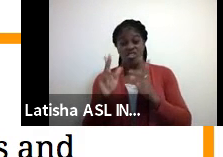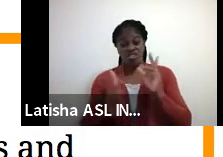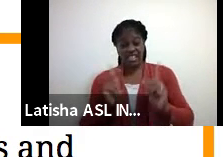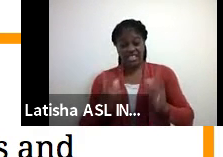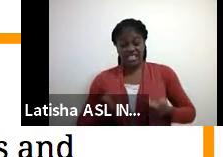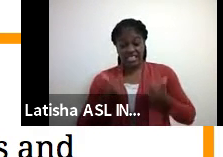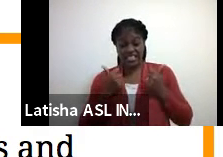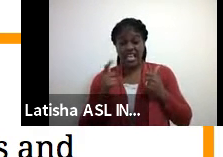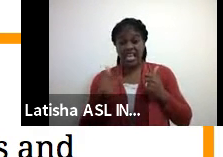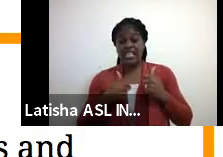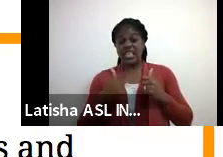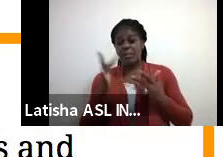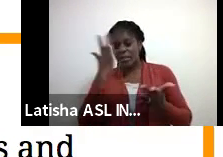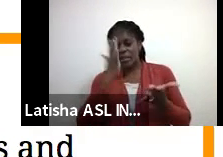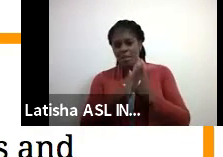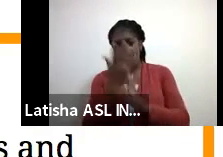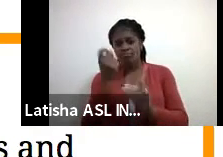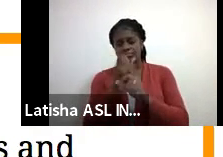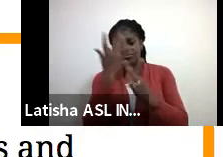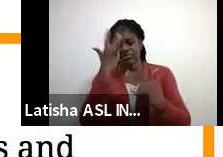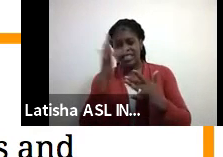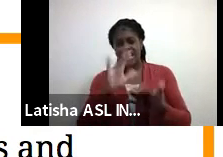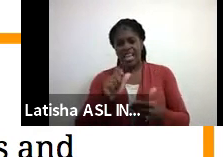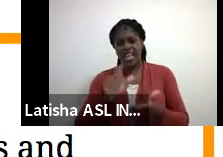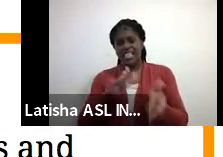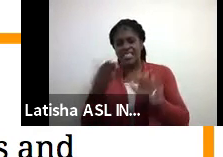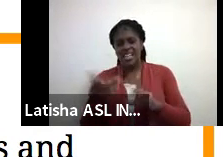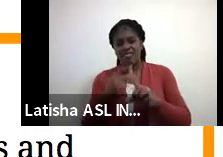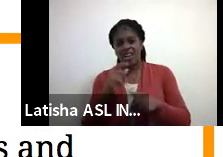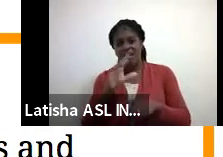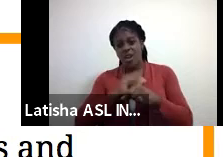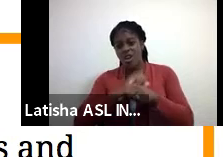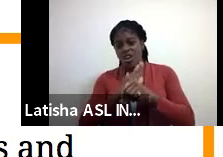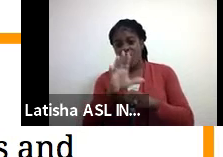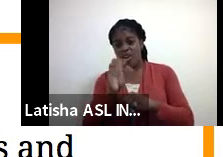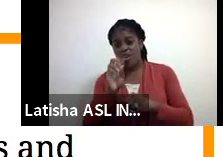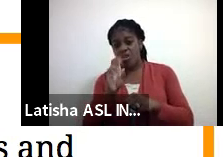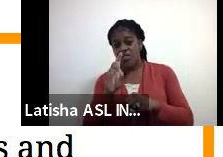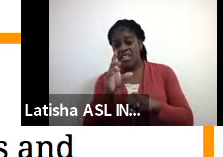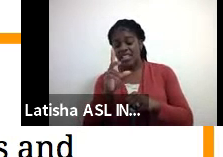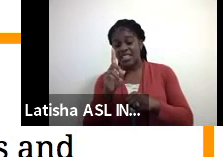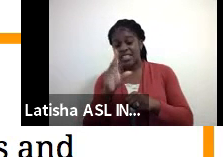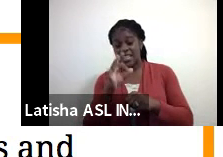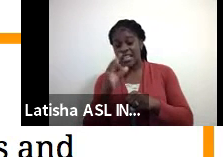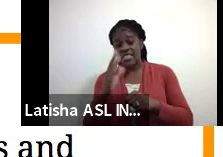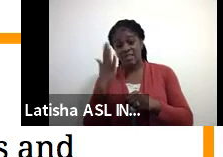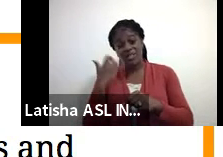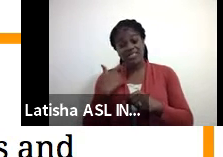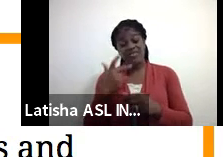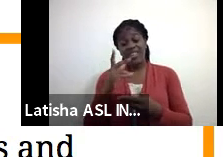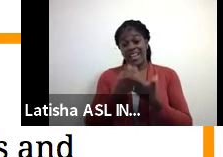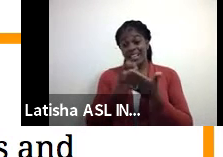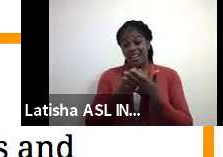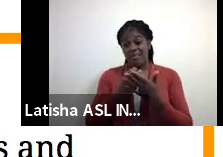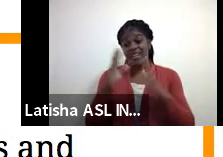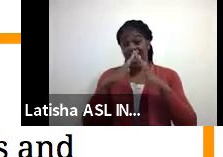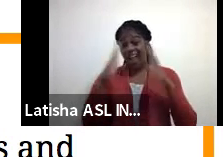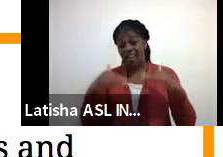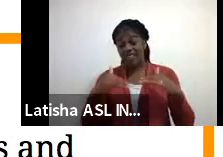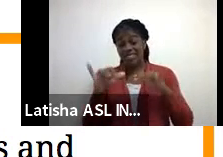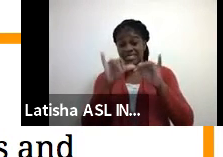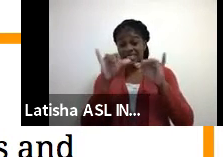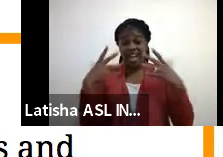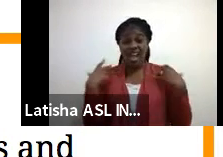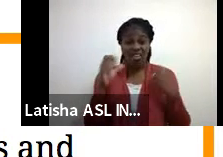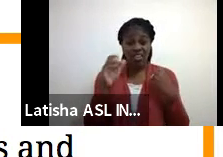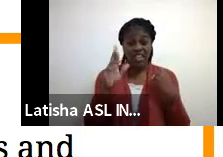of COVID-19 is a clear example of how our economic, housing, and healthcare systems all work together to